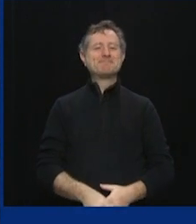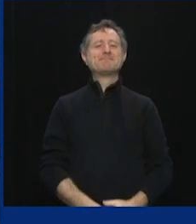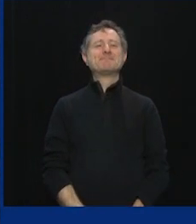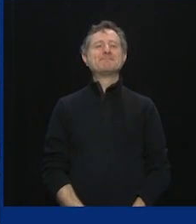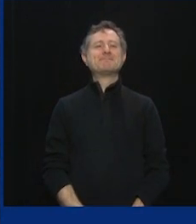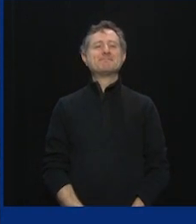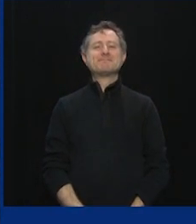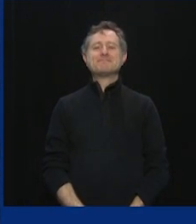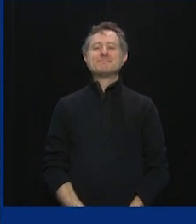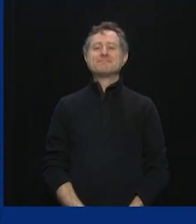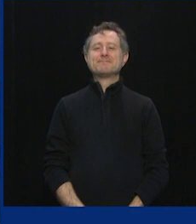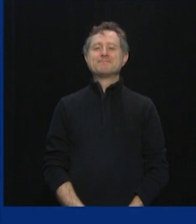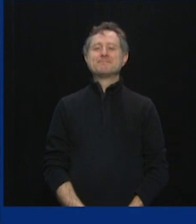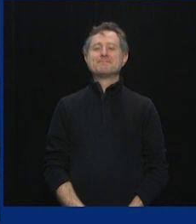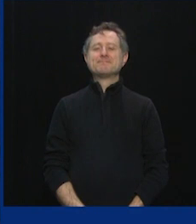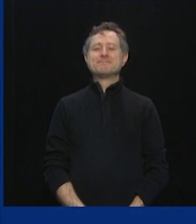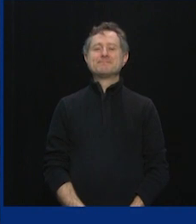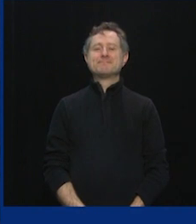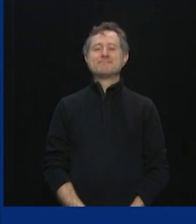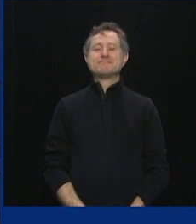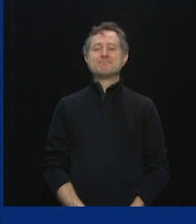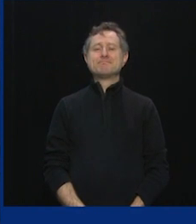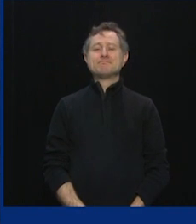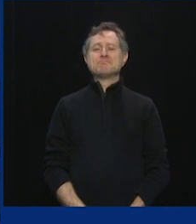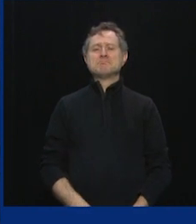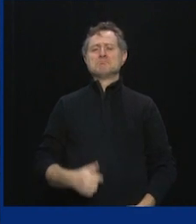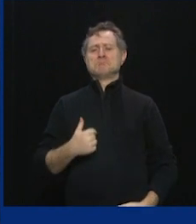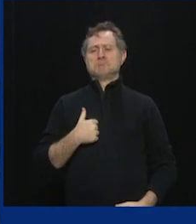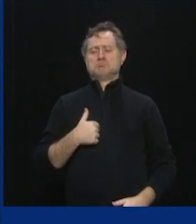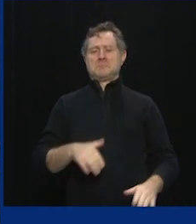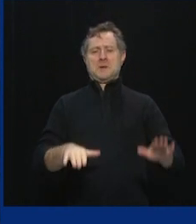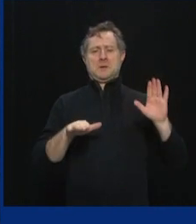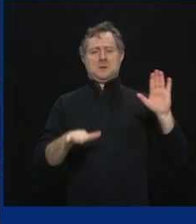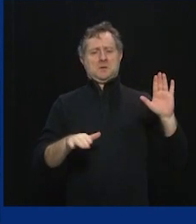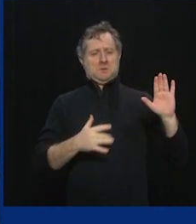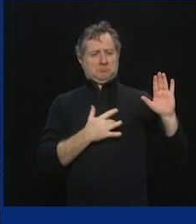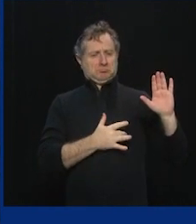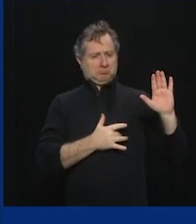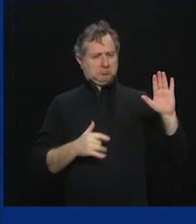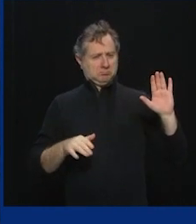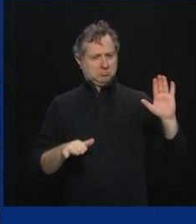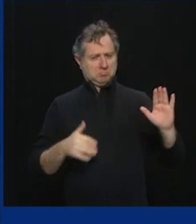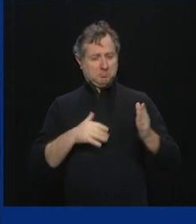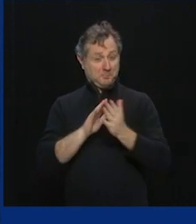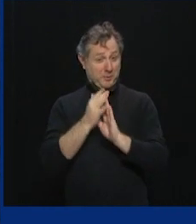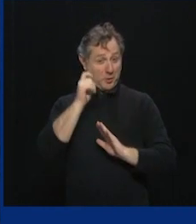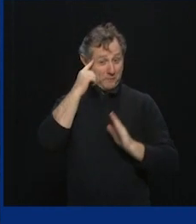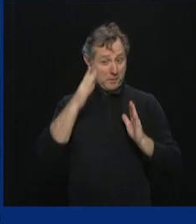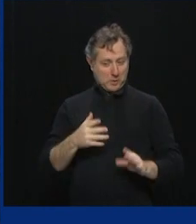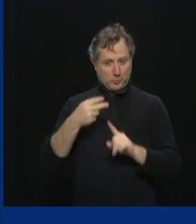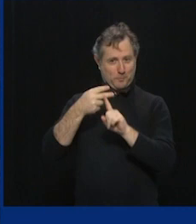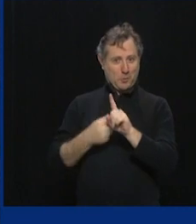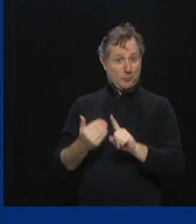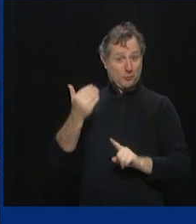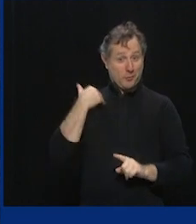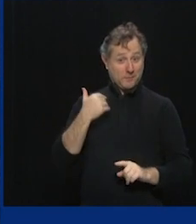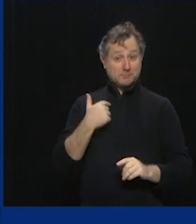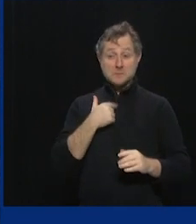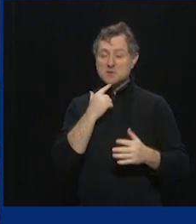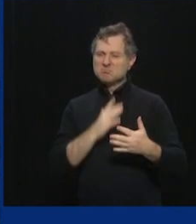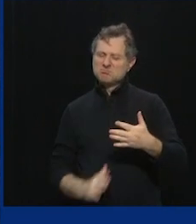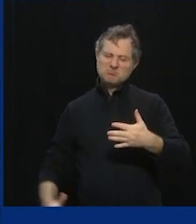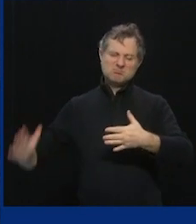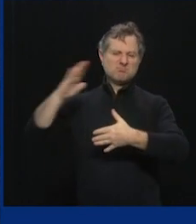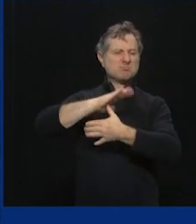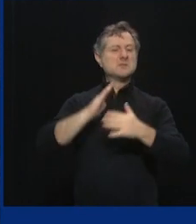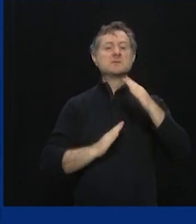When I was first sworn into office less than 2 months ago, one of my highest priorities, I said then and still continues to this day, is